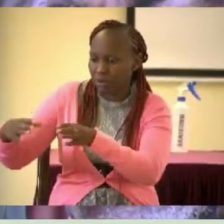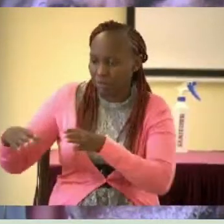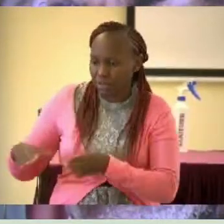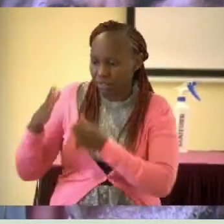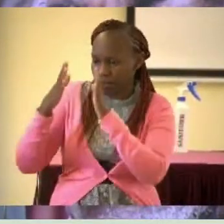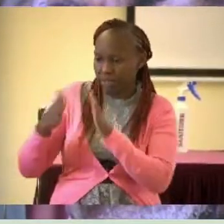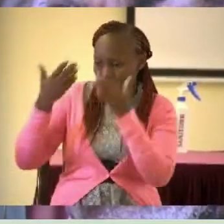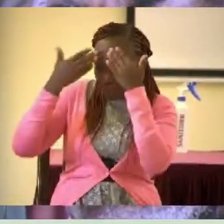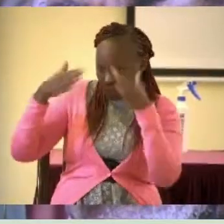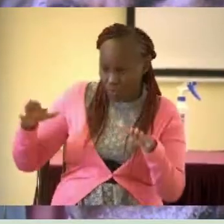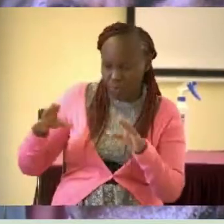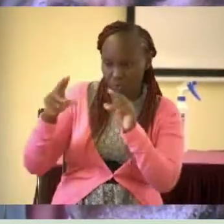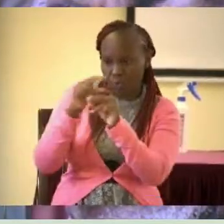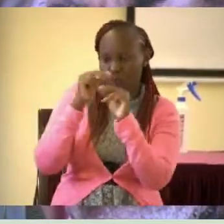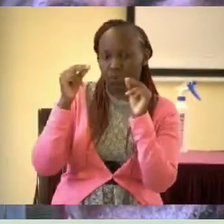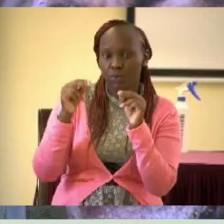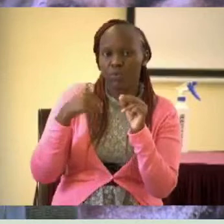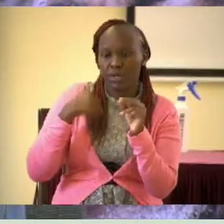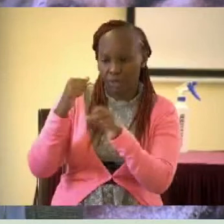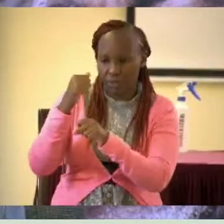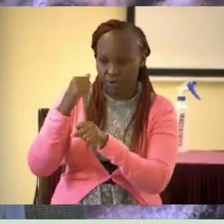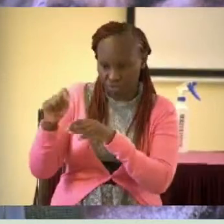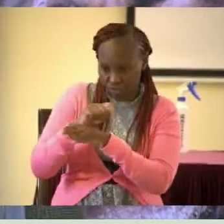advice or in terms of representation.